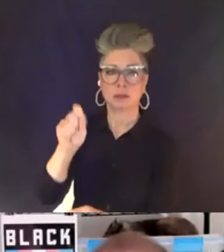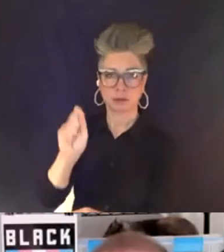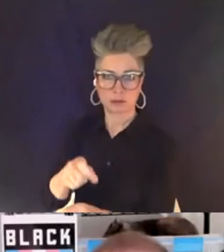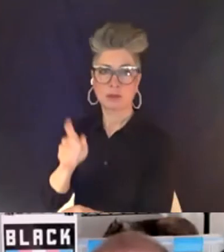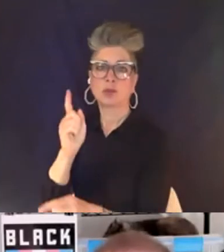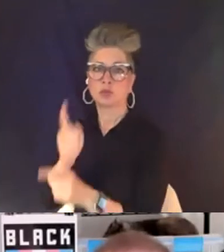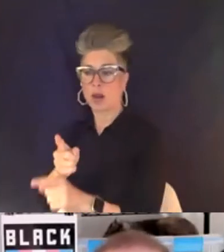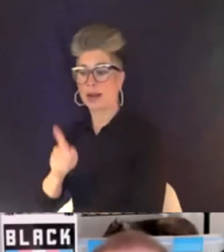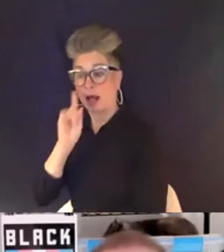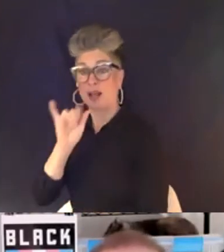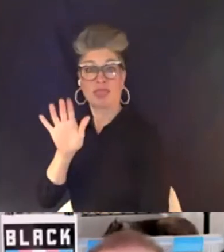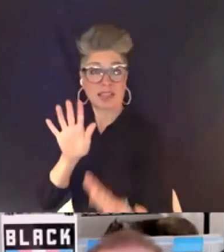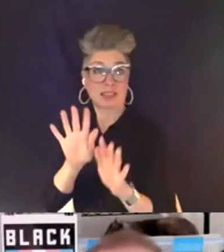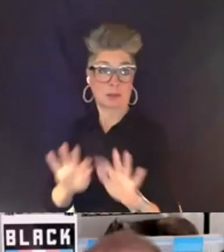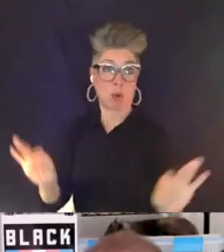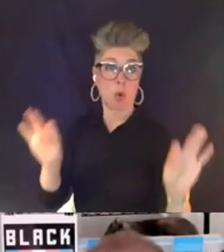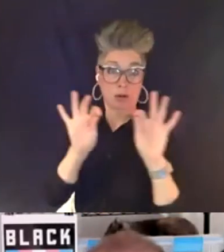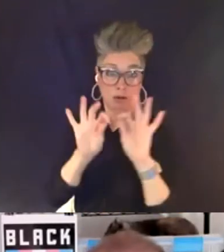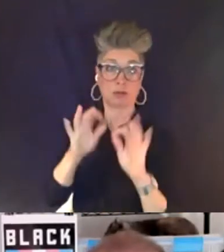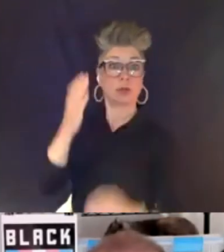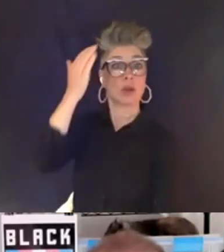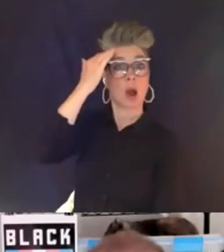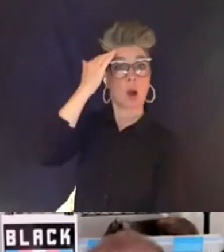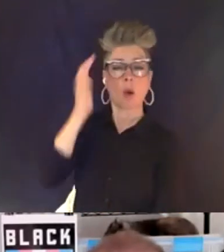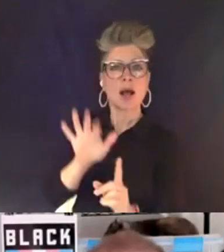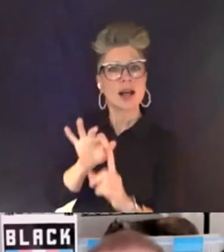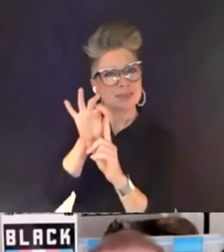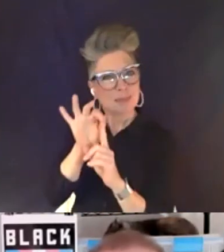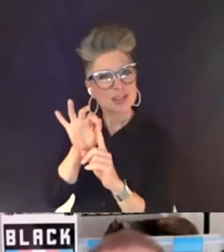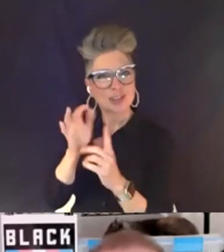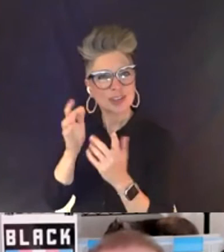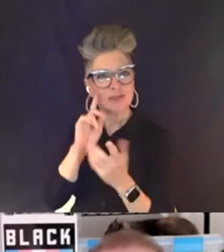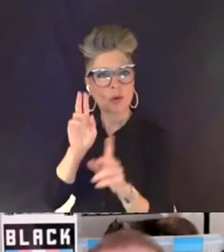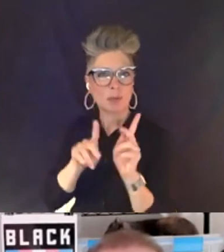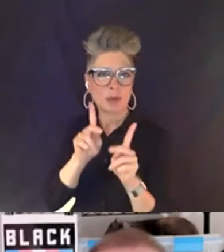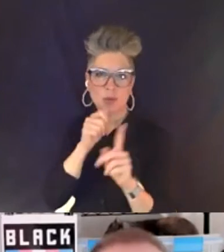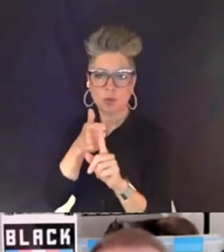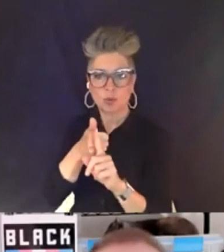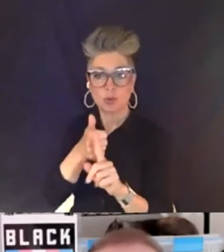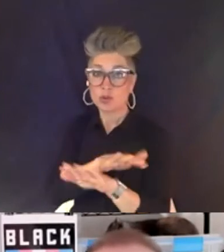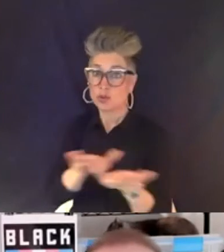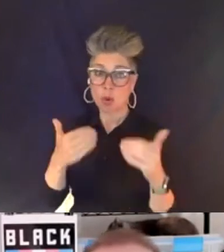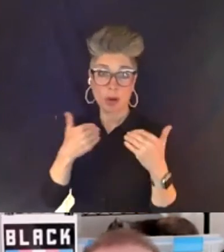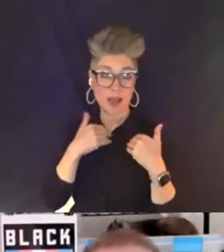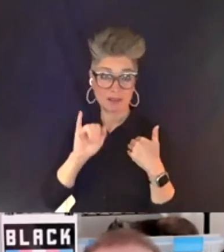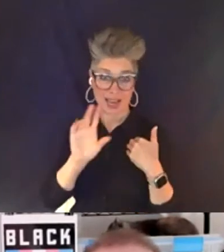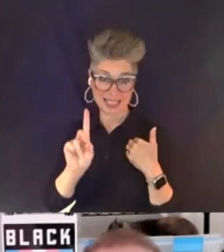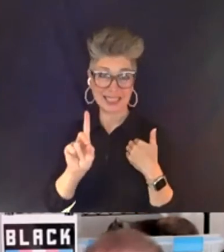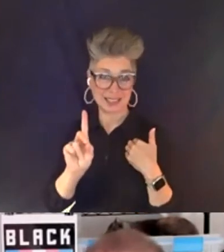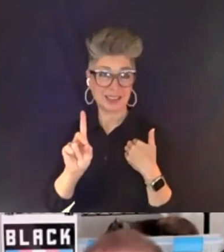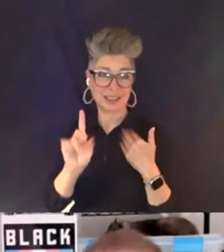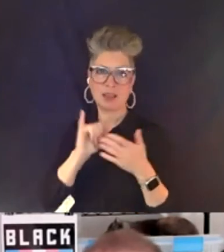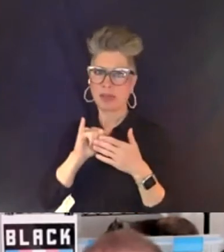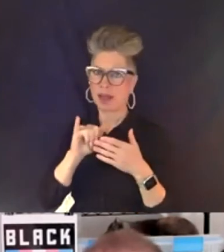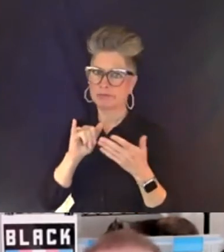And I think that's an important piece to know, especially for anyone who doesn't have an ID that is consistent with where